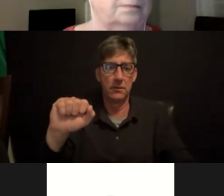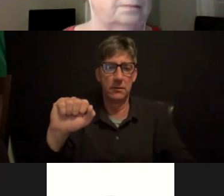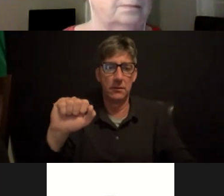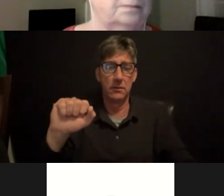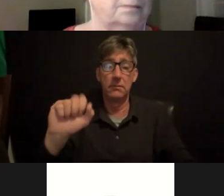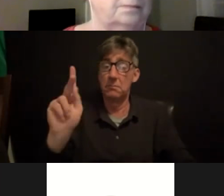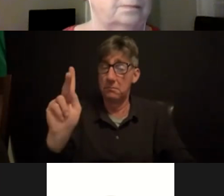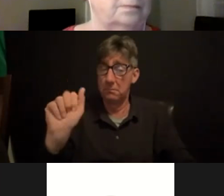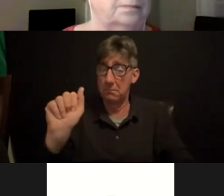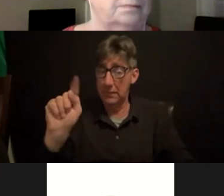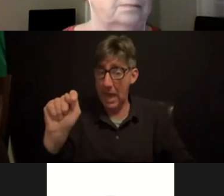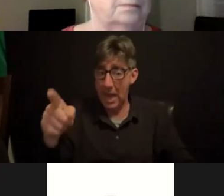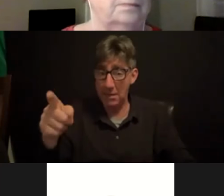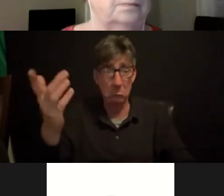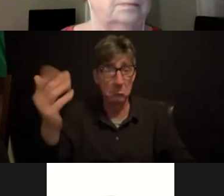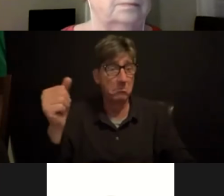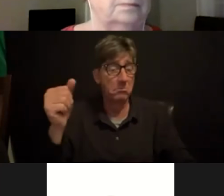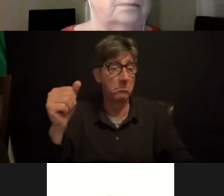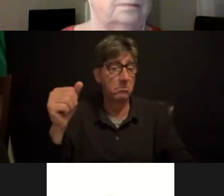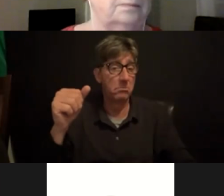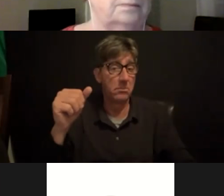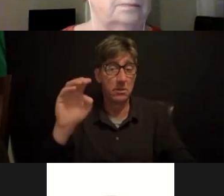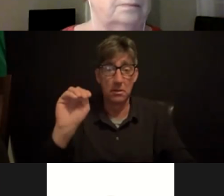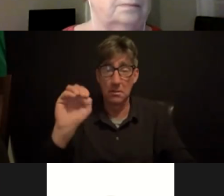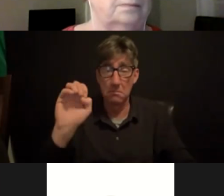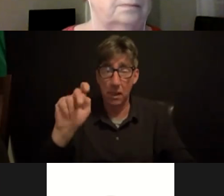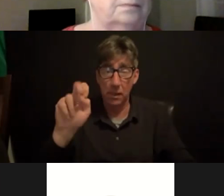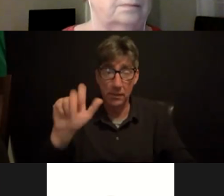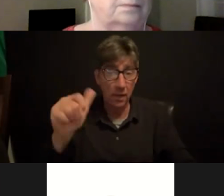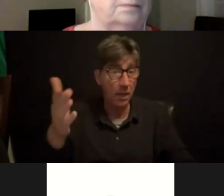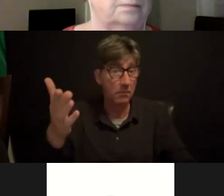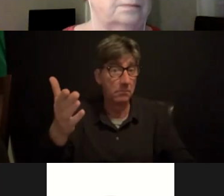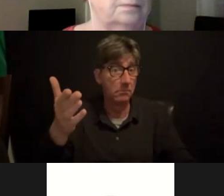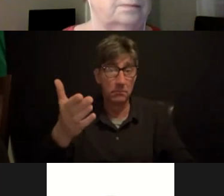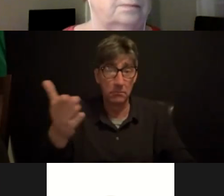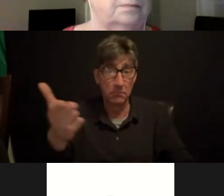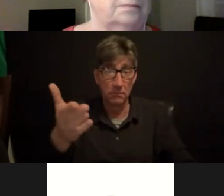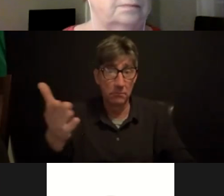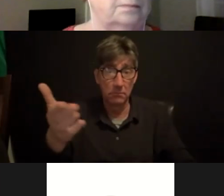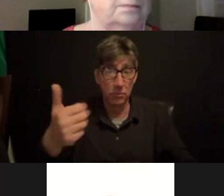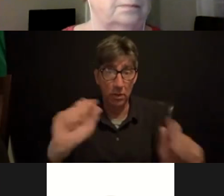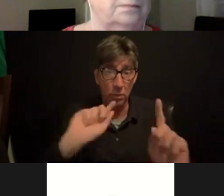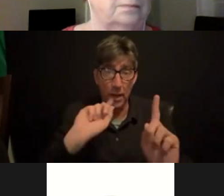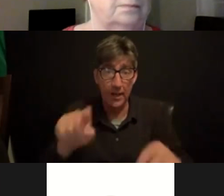Kat or Melissa, do you want to take a quick stab at answering that? And I'm happy to repeat the question.